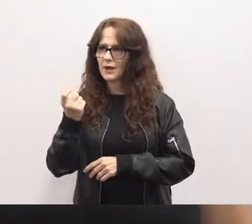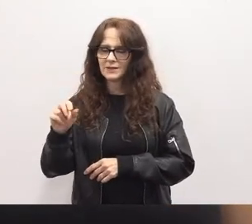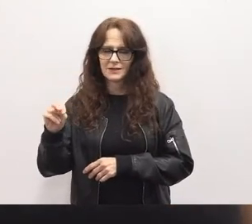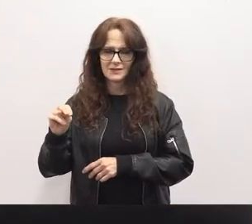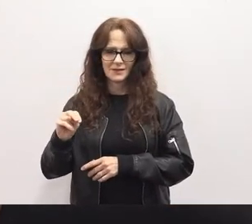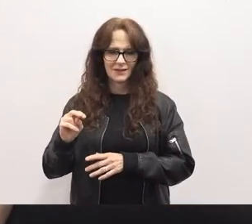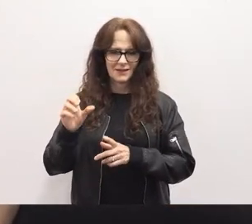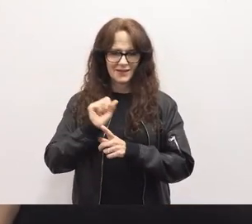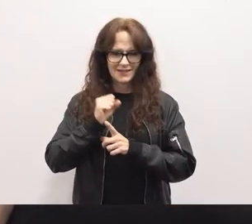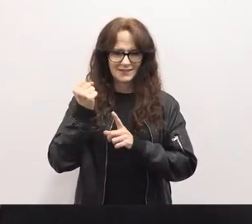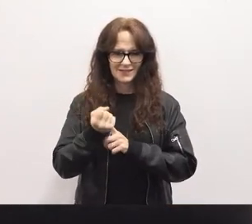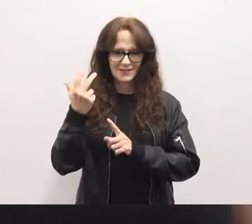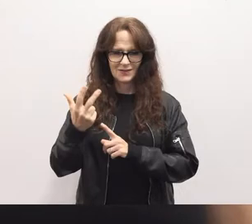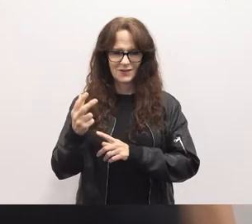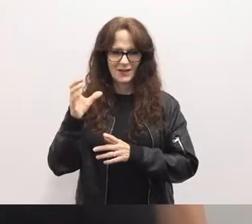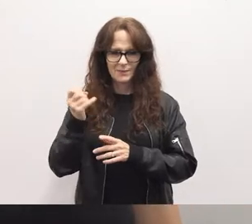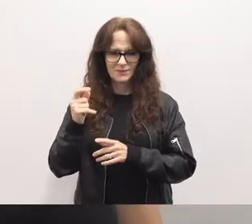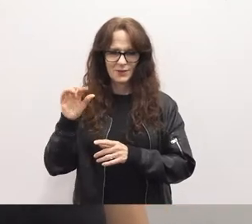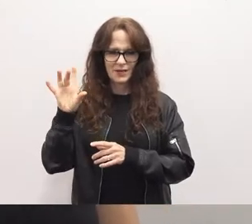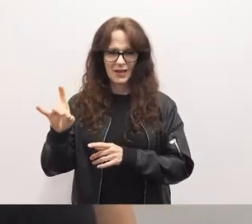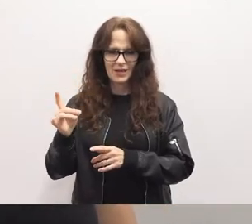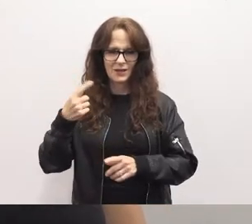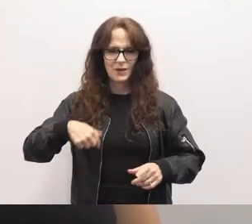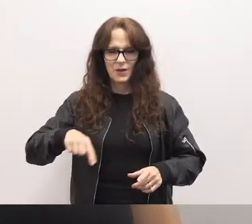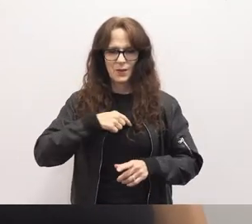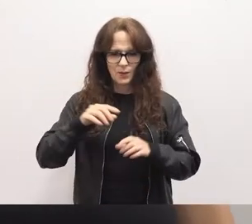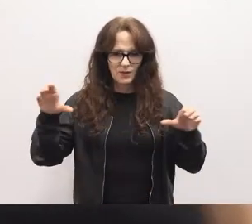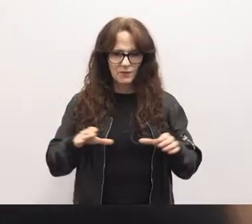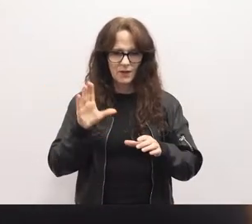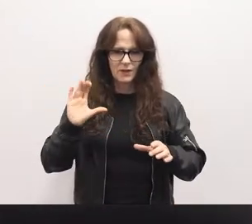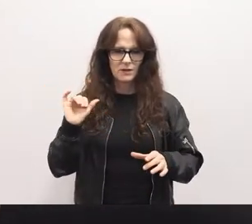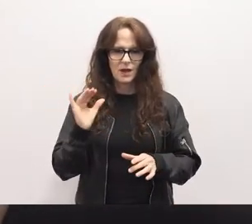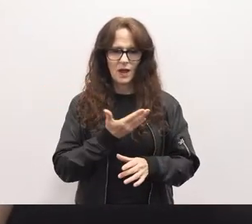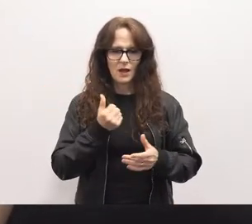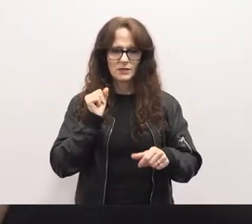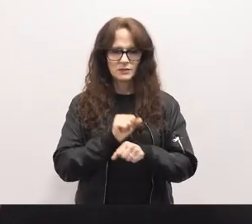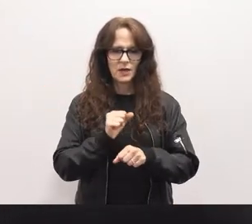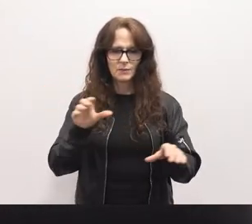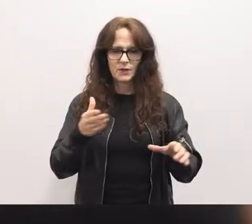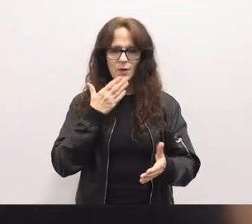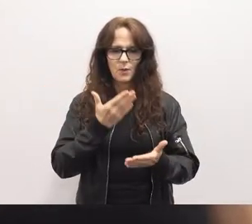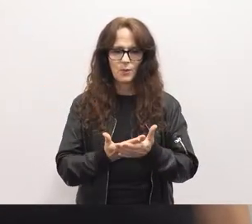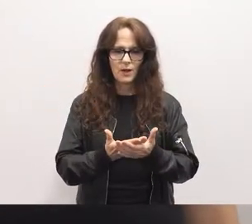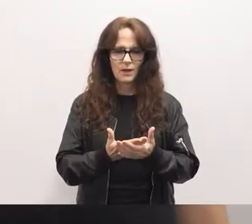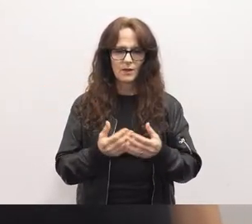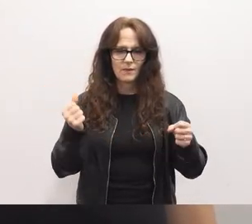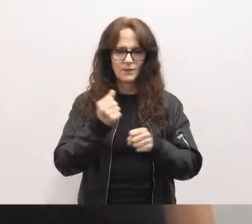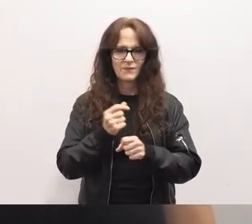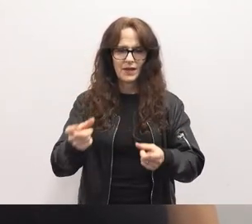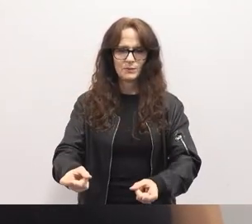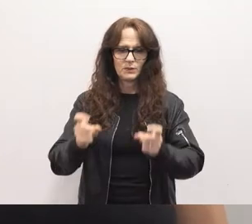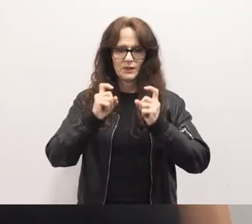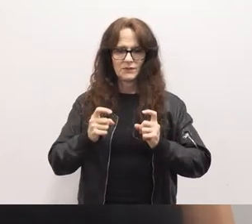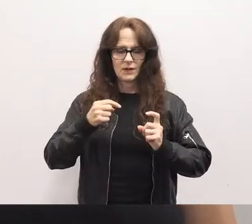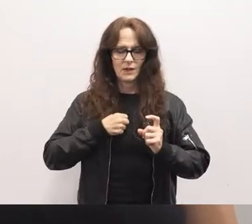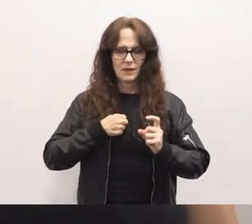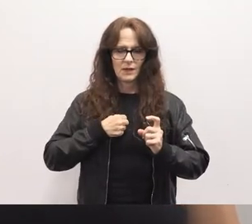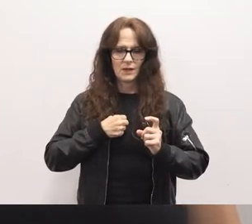and episode 8. We have done our jobs and we've done it well. This fight was passed down to us, will